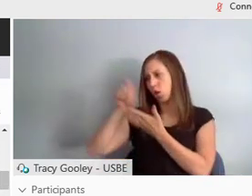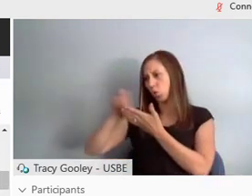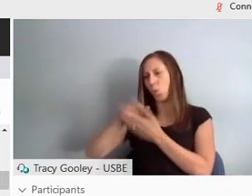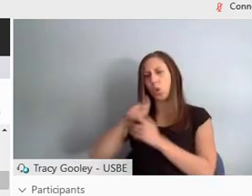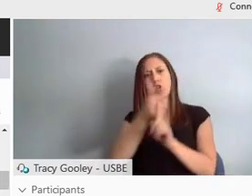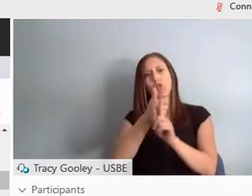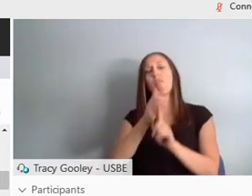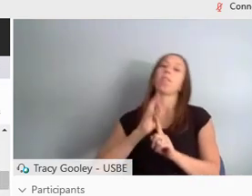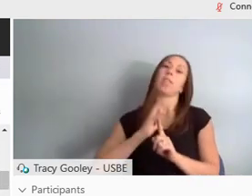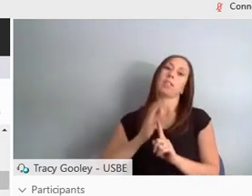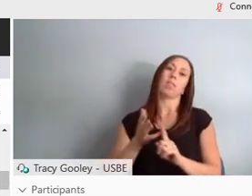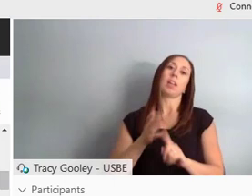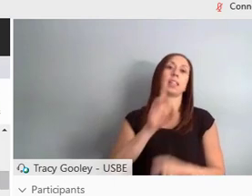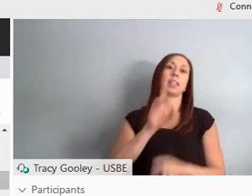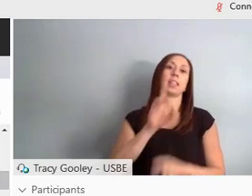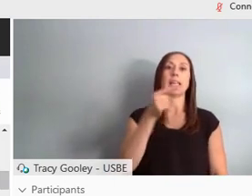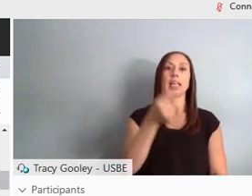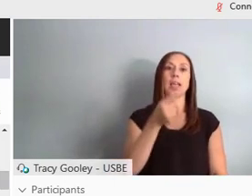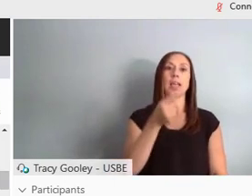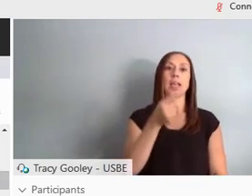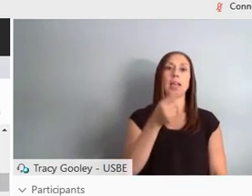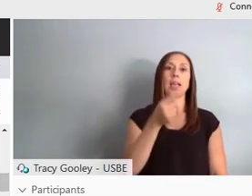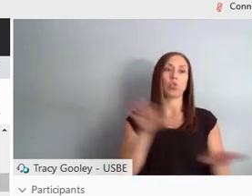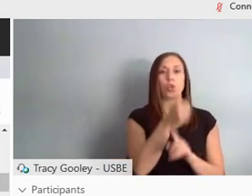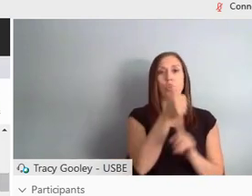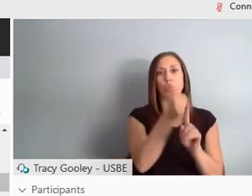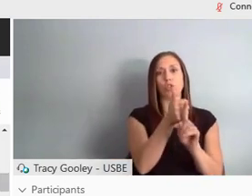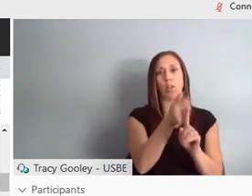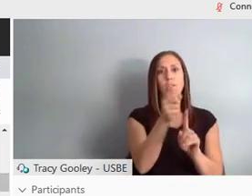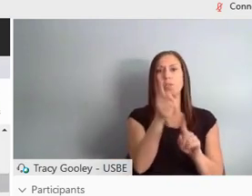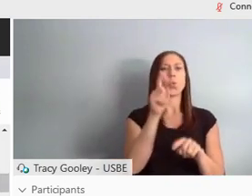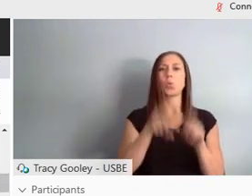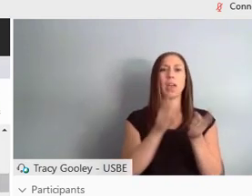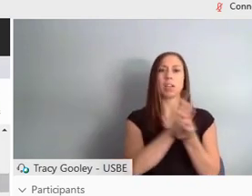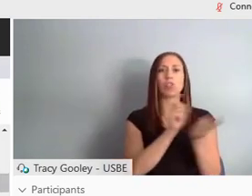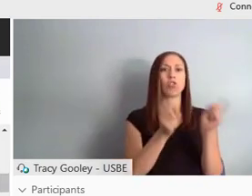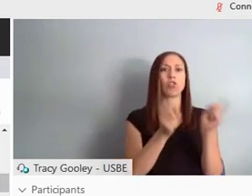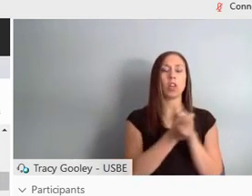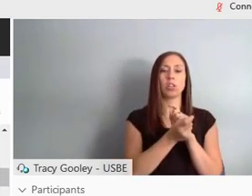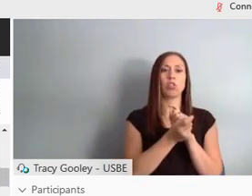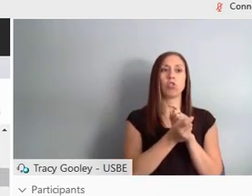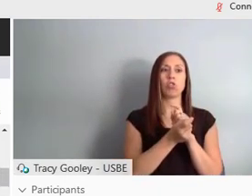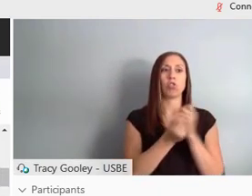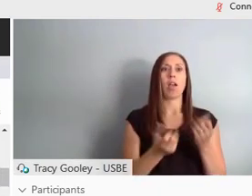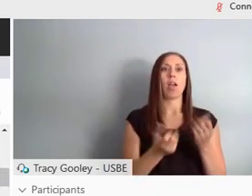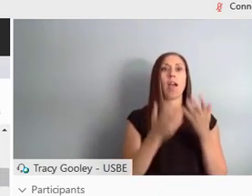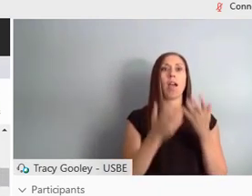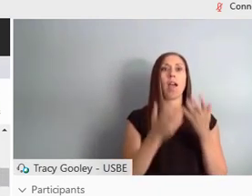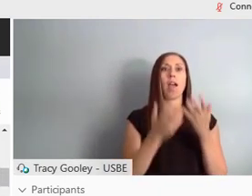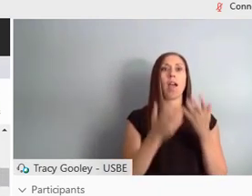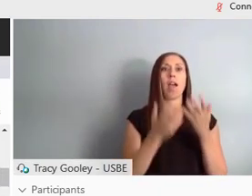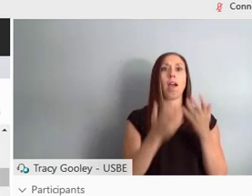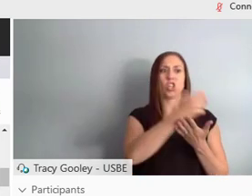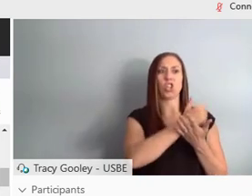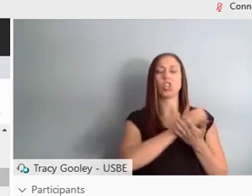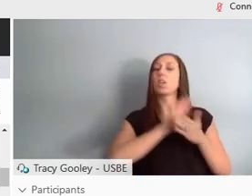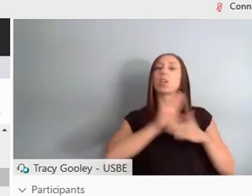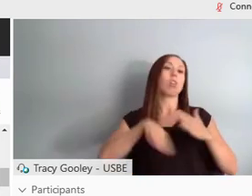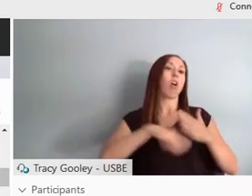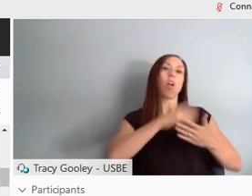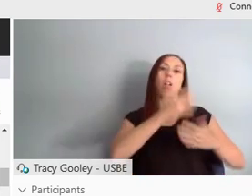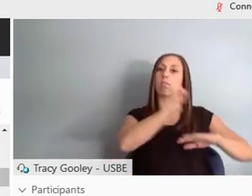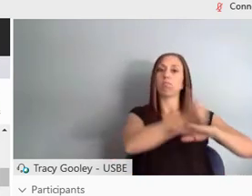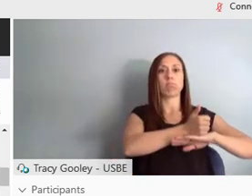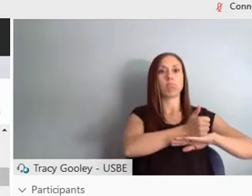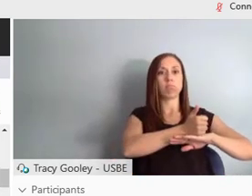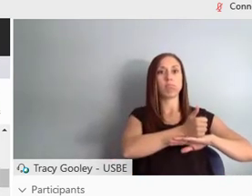for you. You won't be able to go in and change the total number of points that the child earned. It's all calculated based